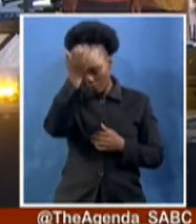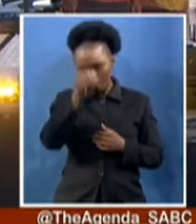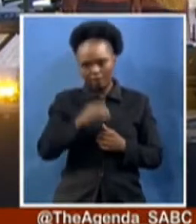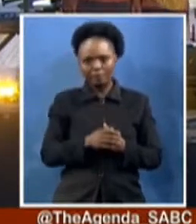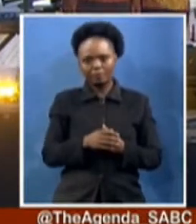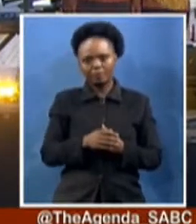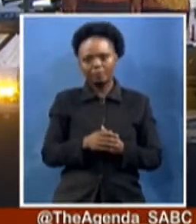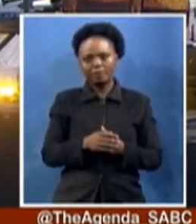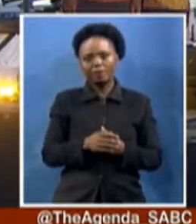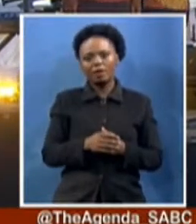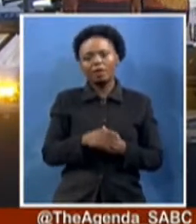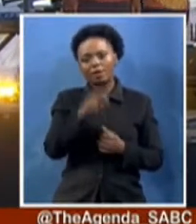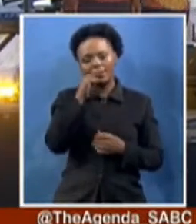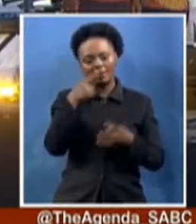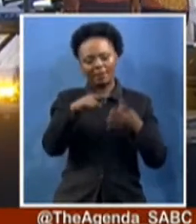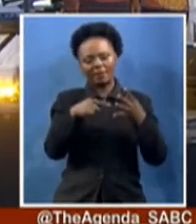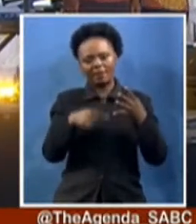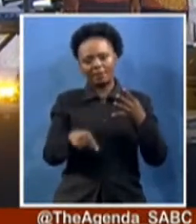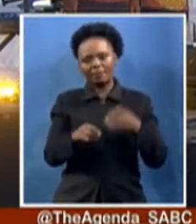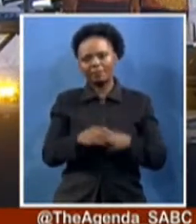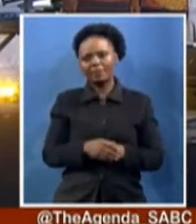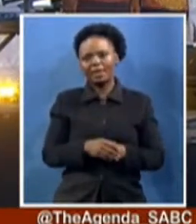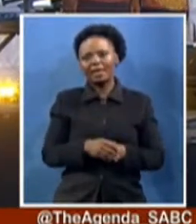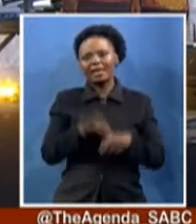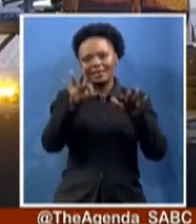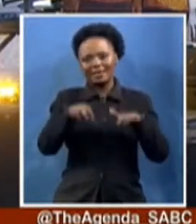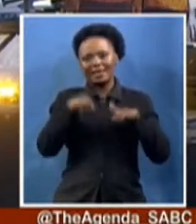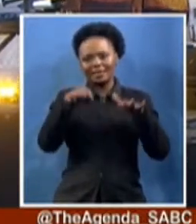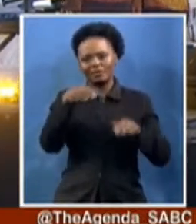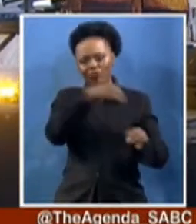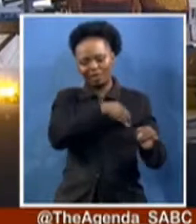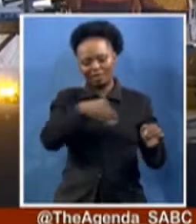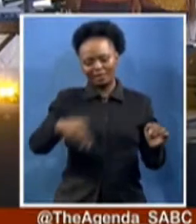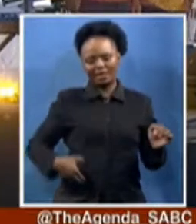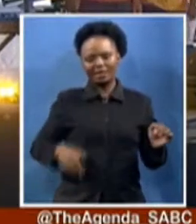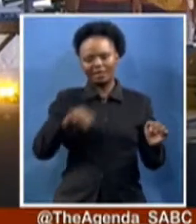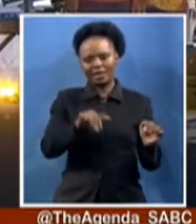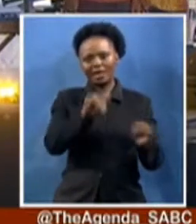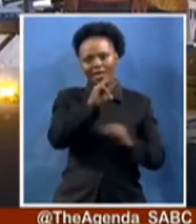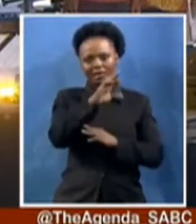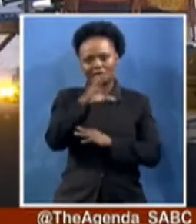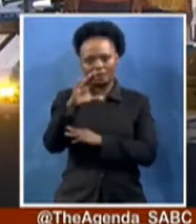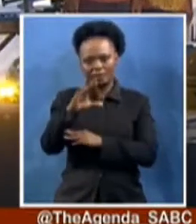the ANC, Cyril Matamela Ramaphosa.